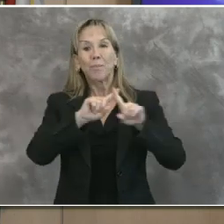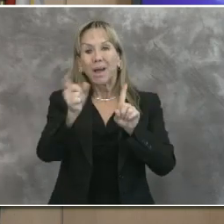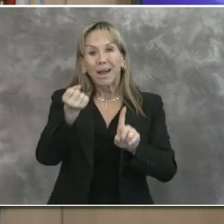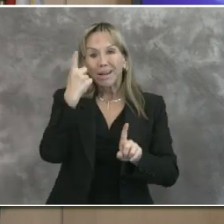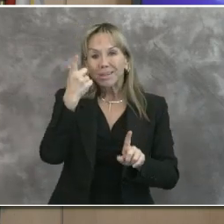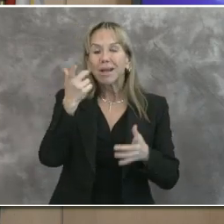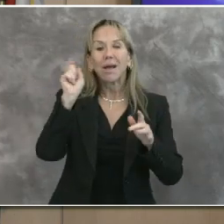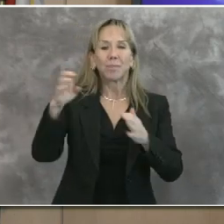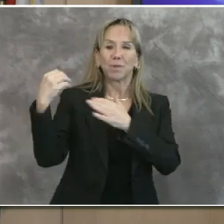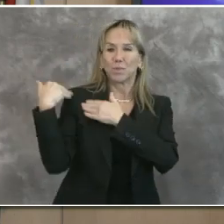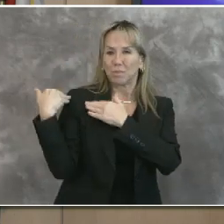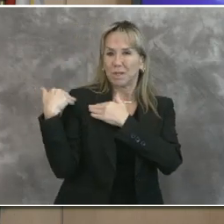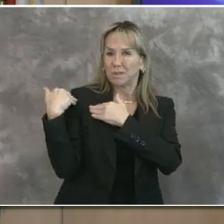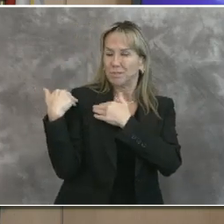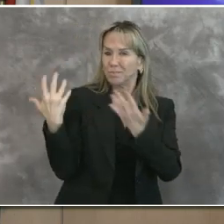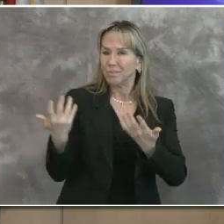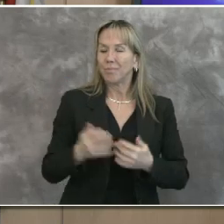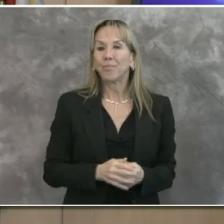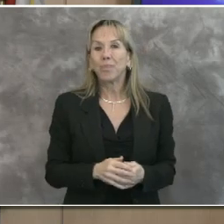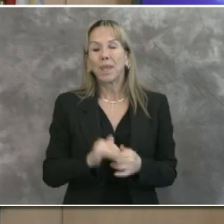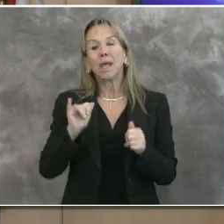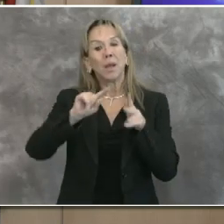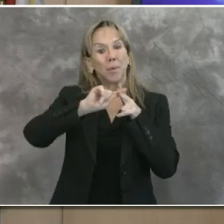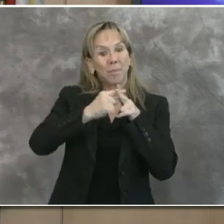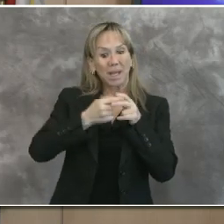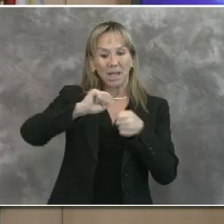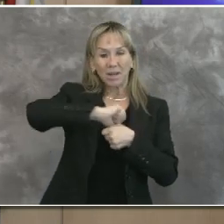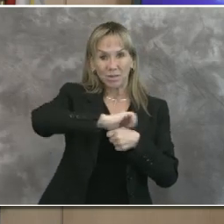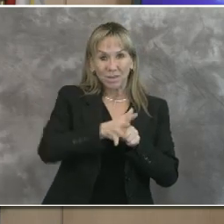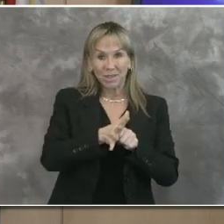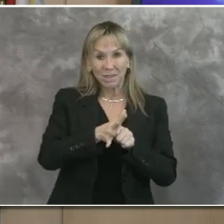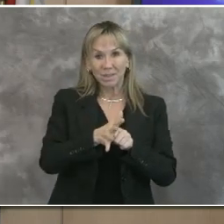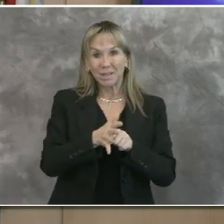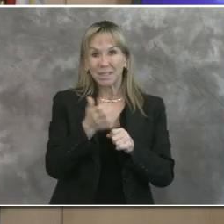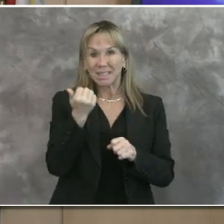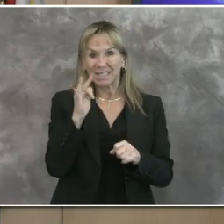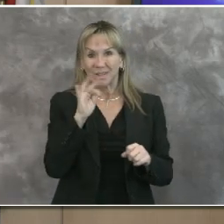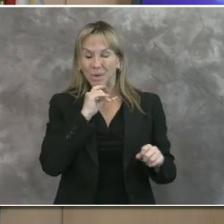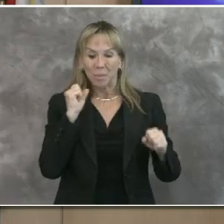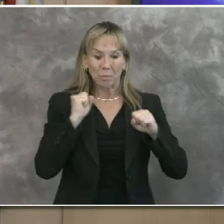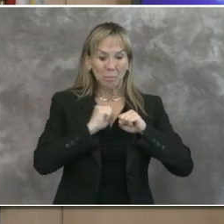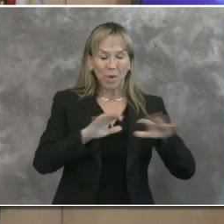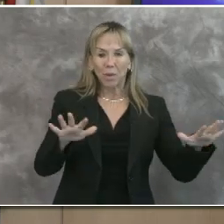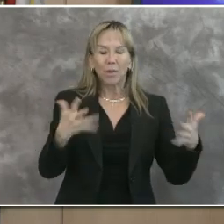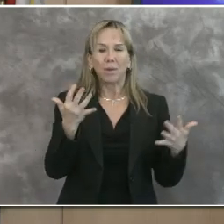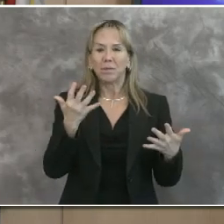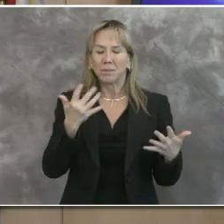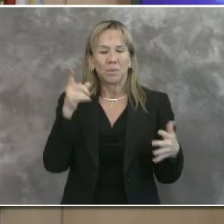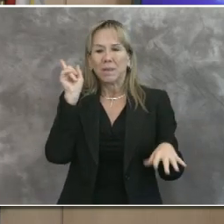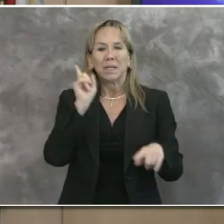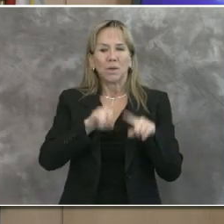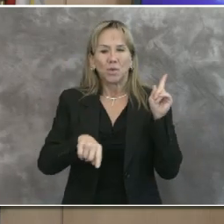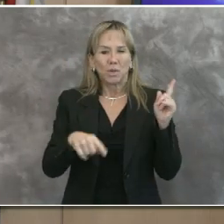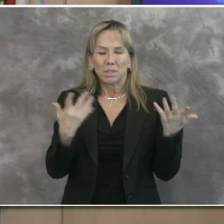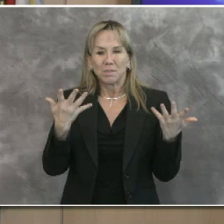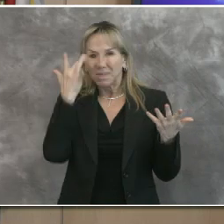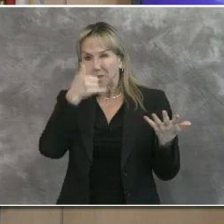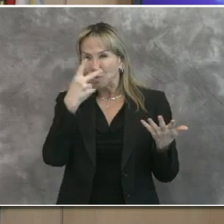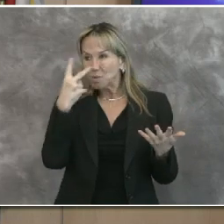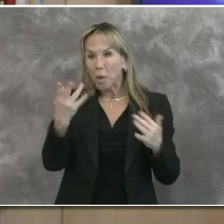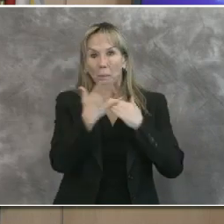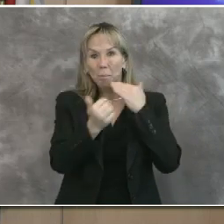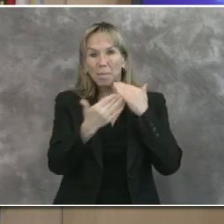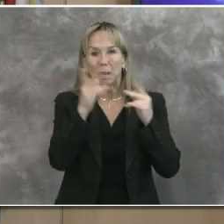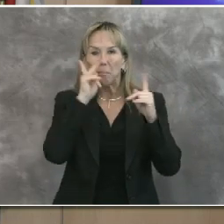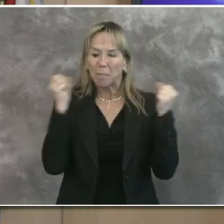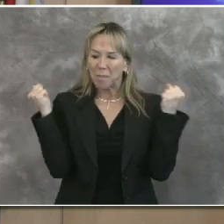responsibly. At the early stages of our coronavirus exposure, it was simply not possible due to the overcrowding that we saw at the